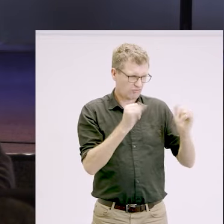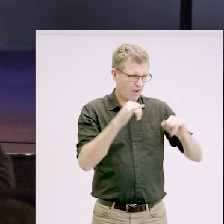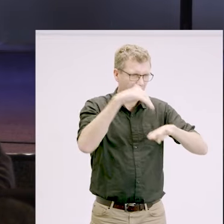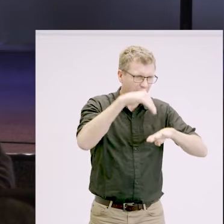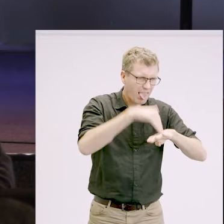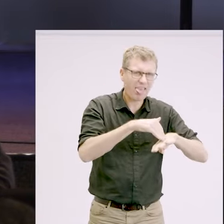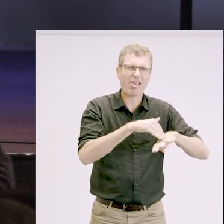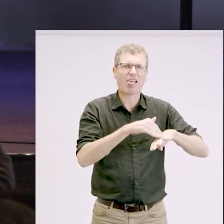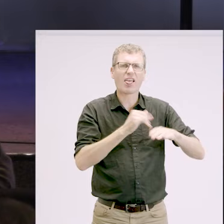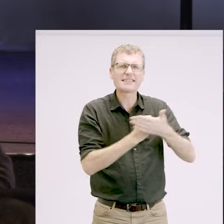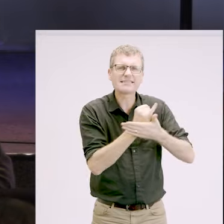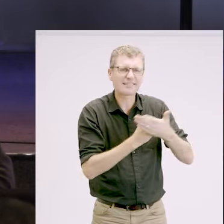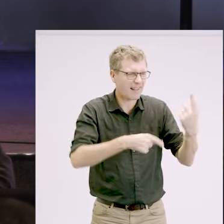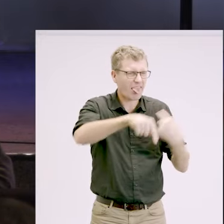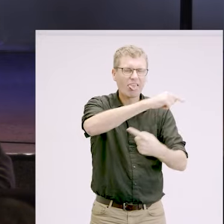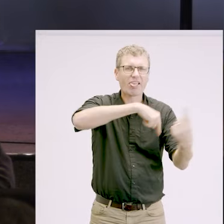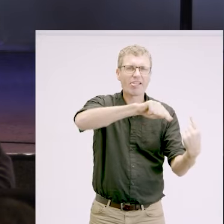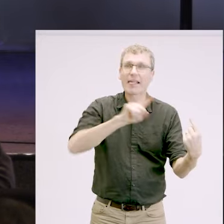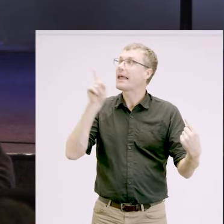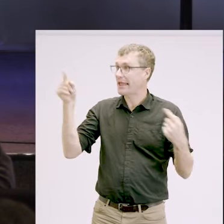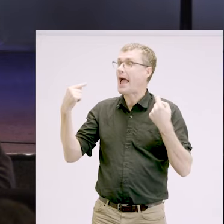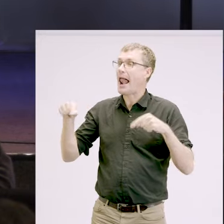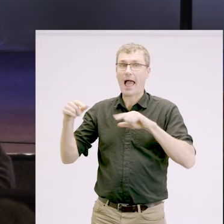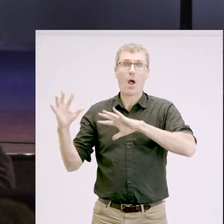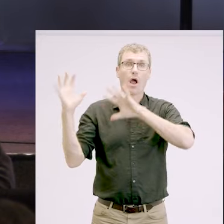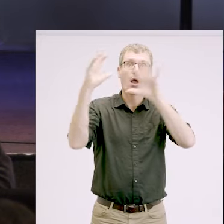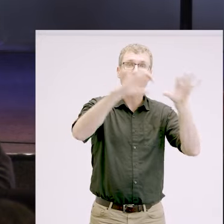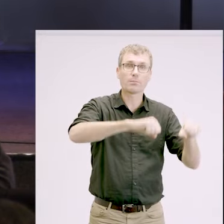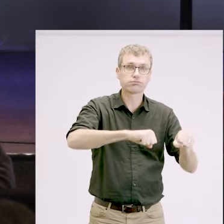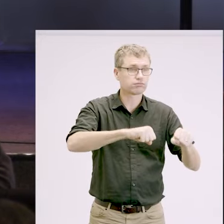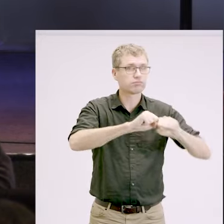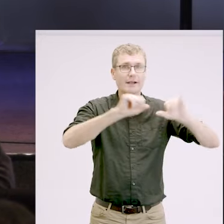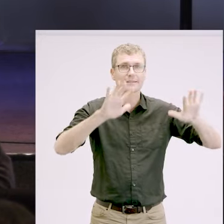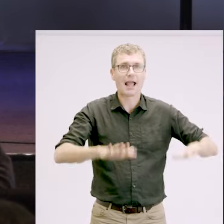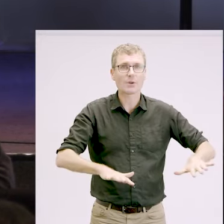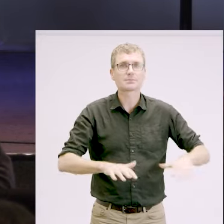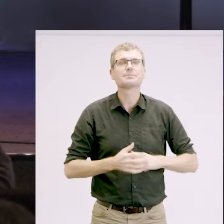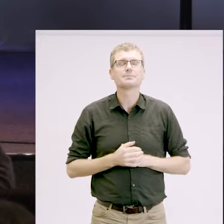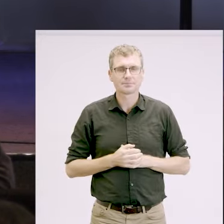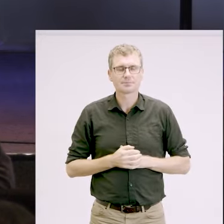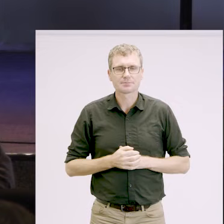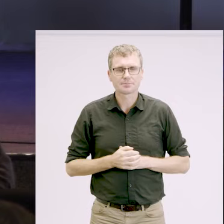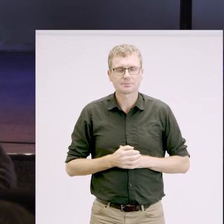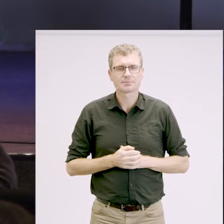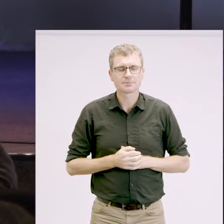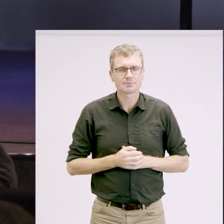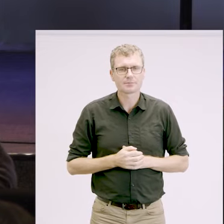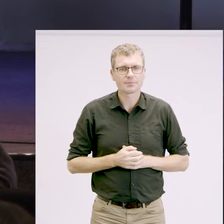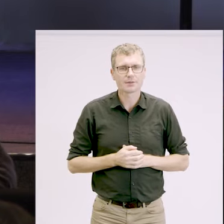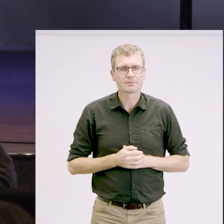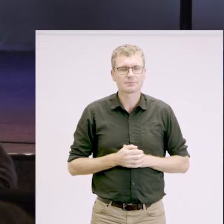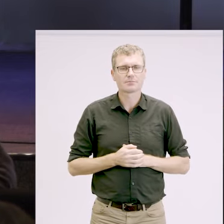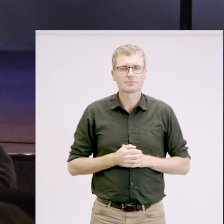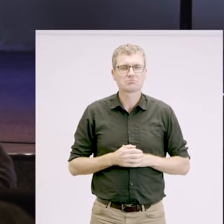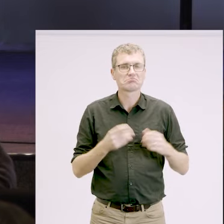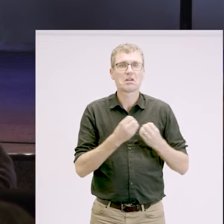allows it to be torn down. So it's quite interesting. We hear the language of deconstruction quite a